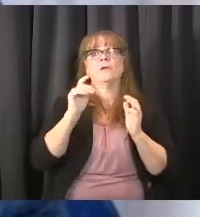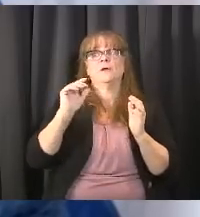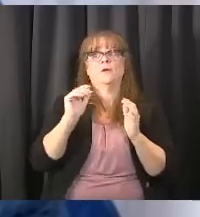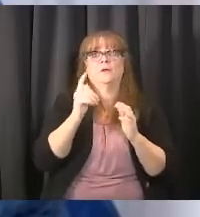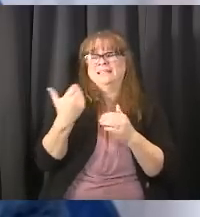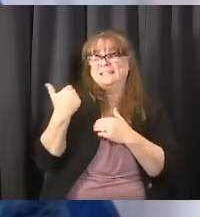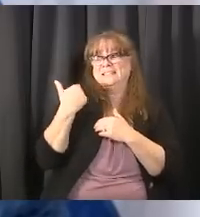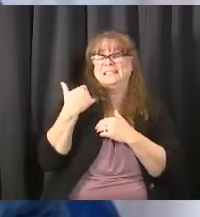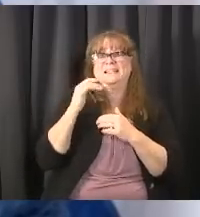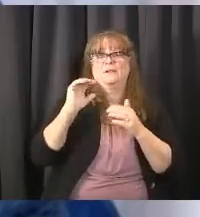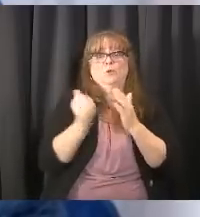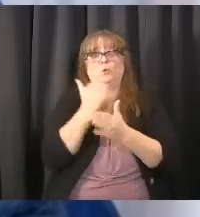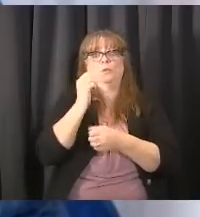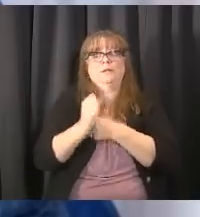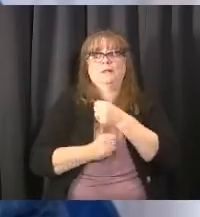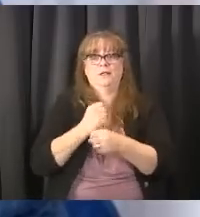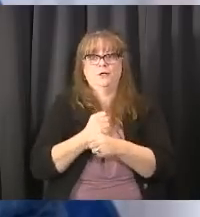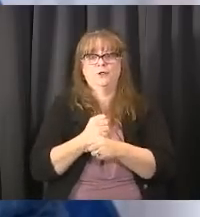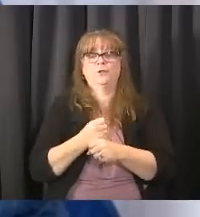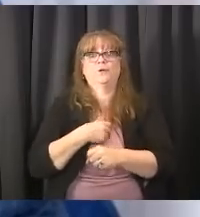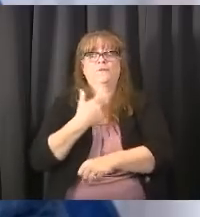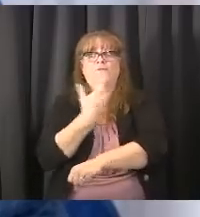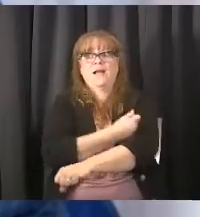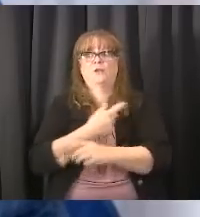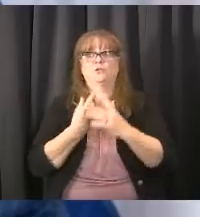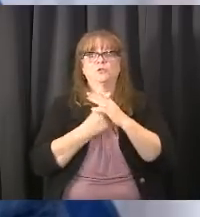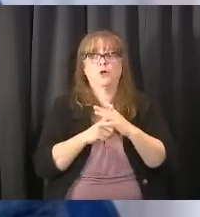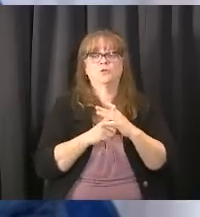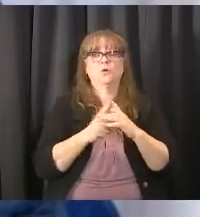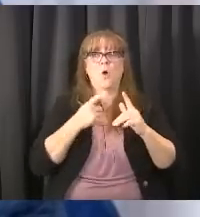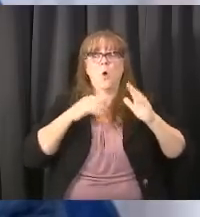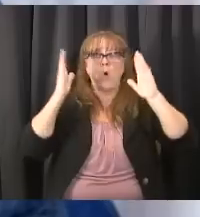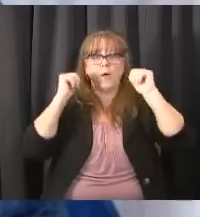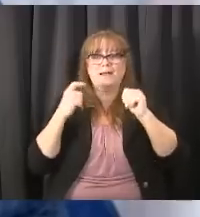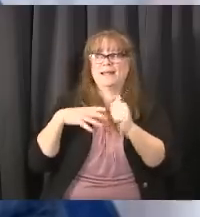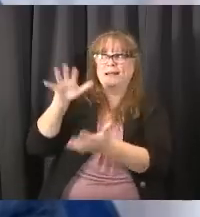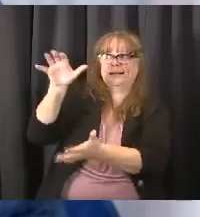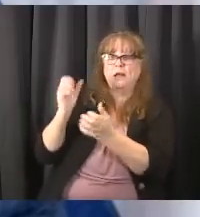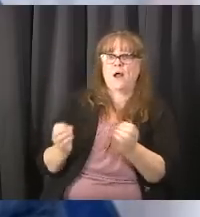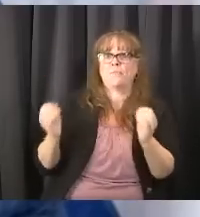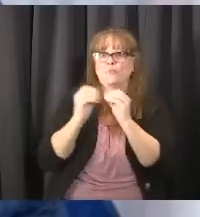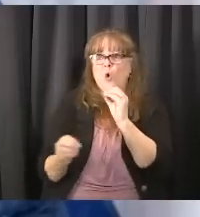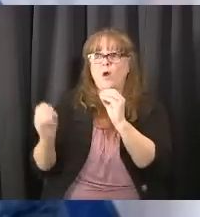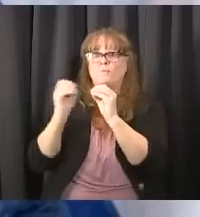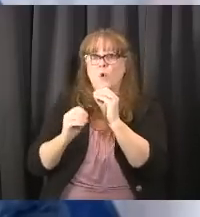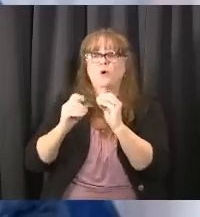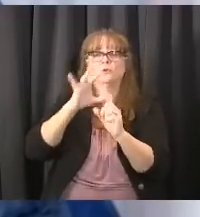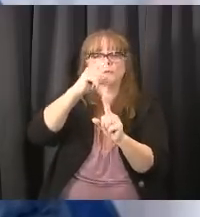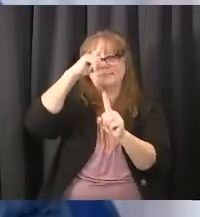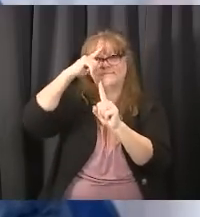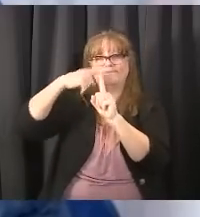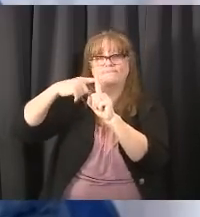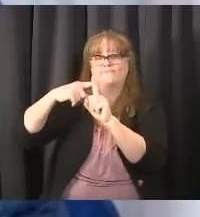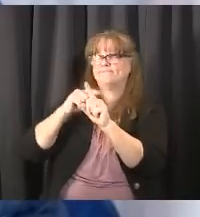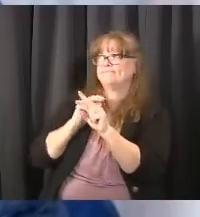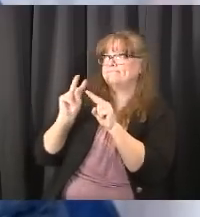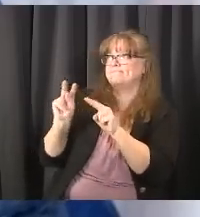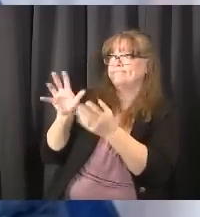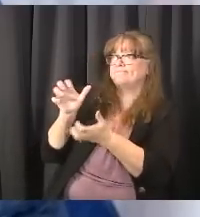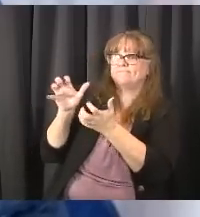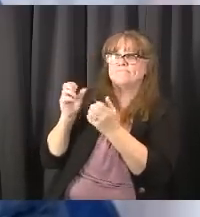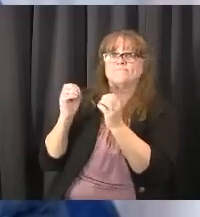our state, there's a lot to look forward to. Saving lives, ending the pandemic. And yet it's also important